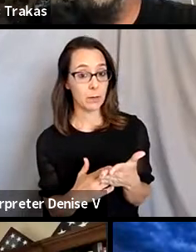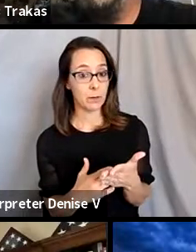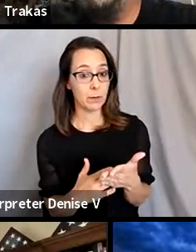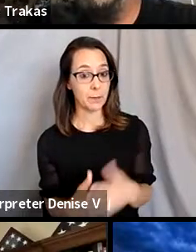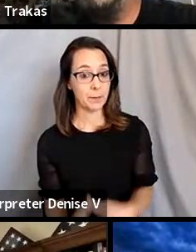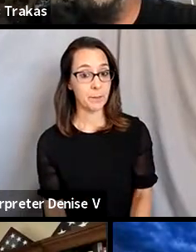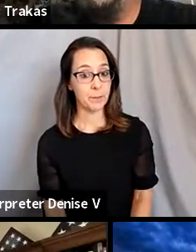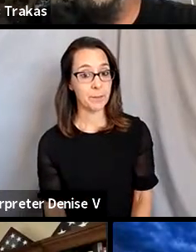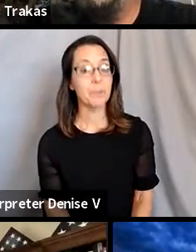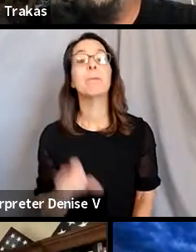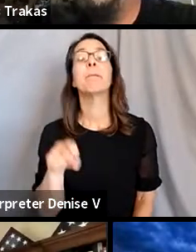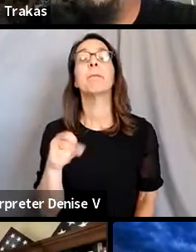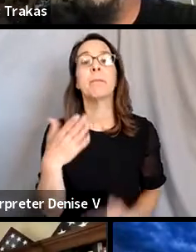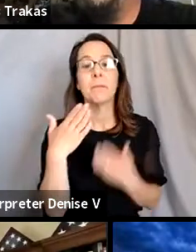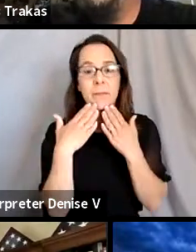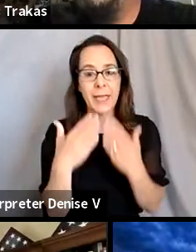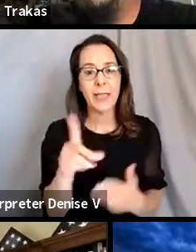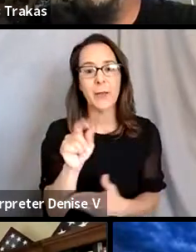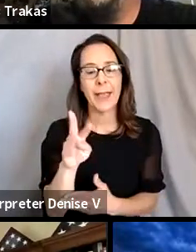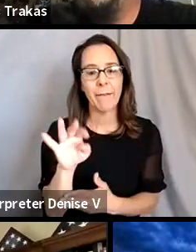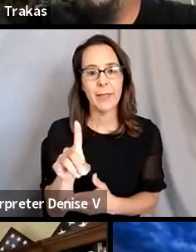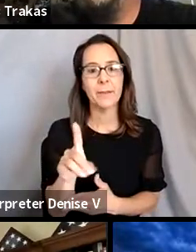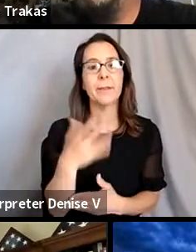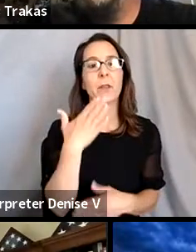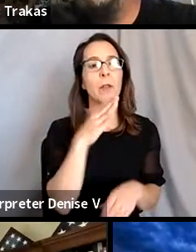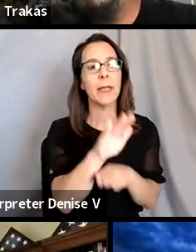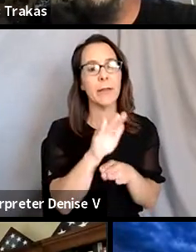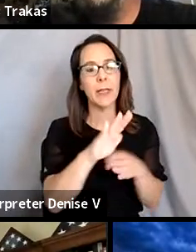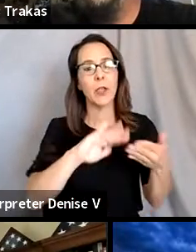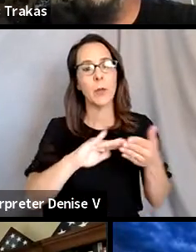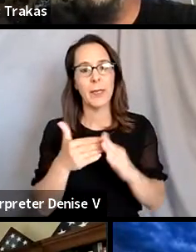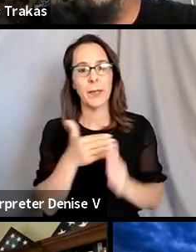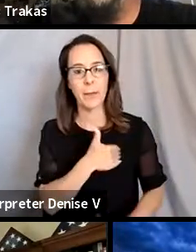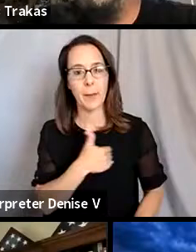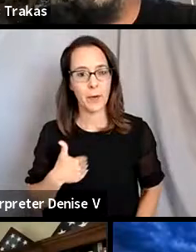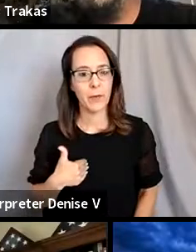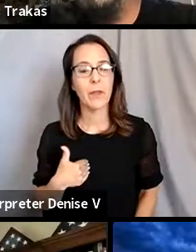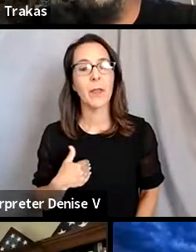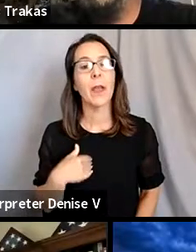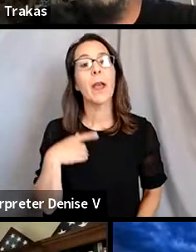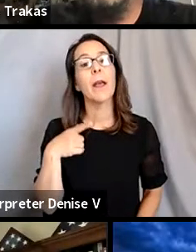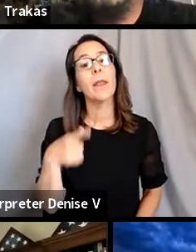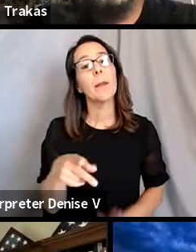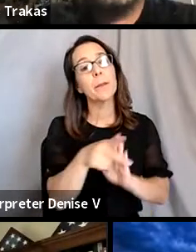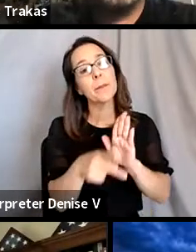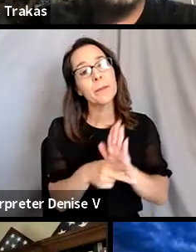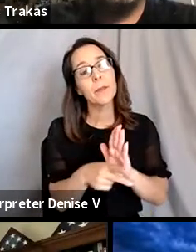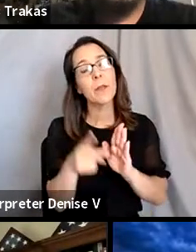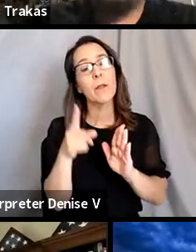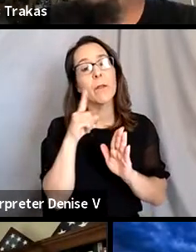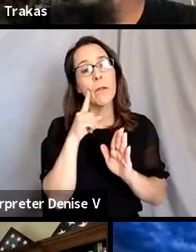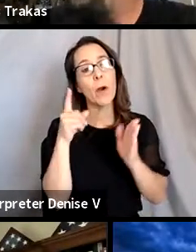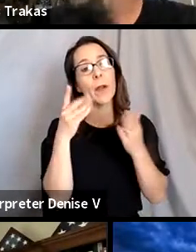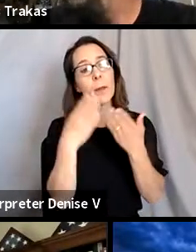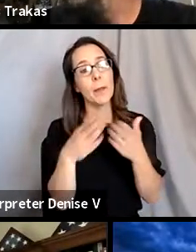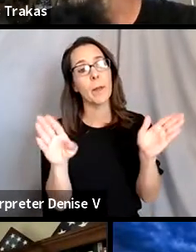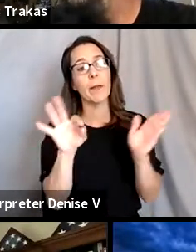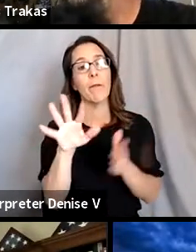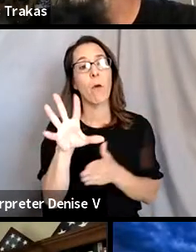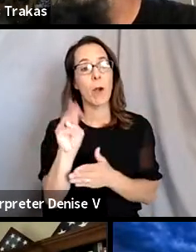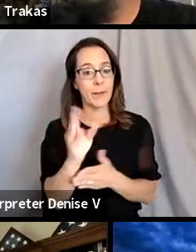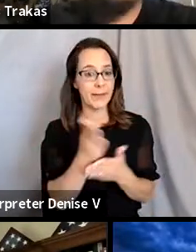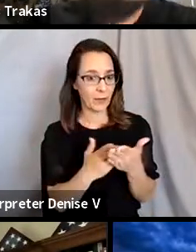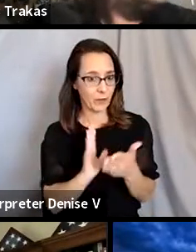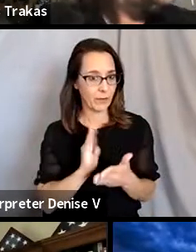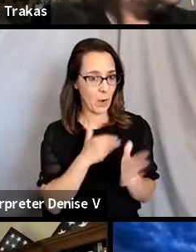Terrific. Thank you, David. Good evening, community members. The following guidelines are for the public forum section of this meeting.